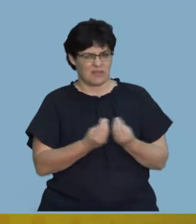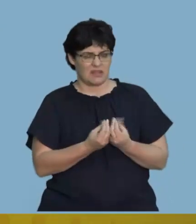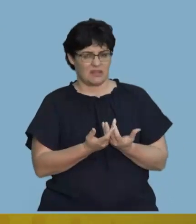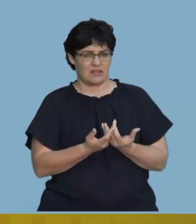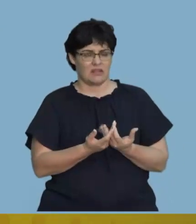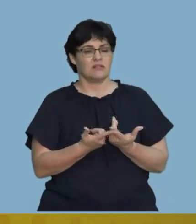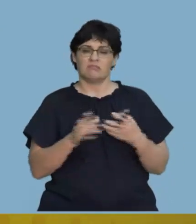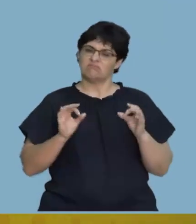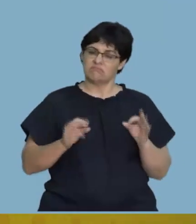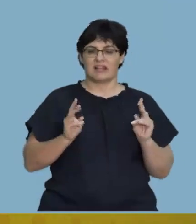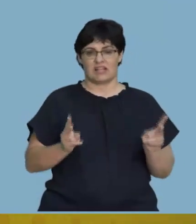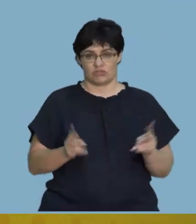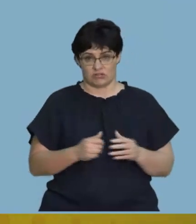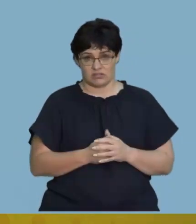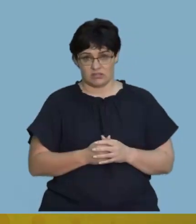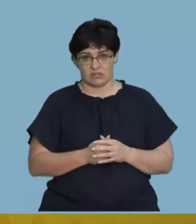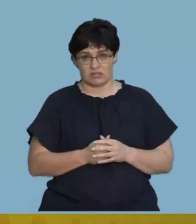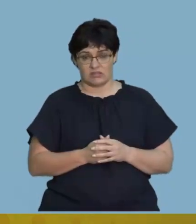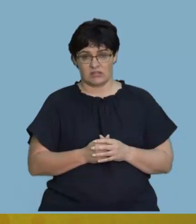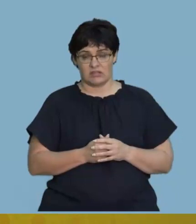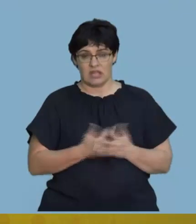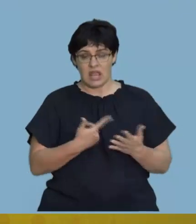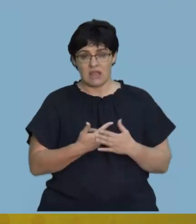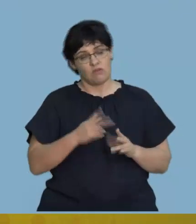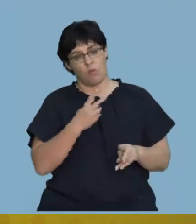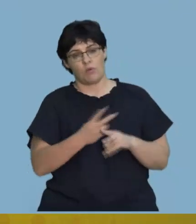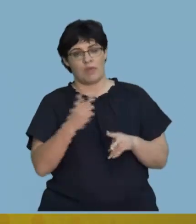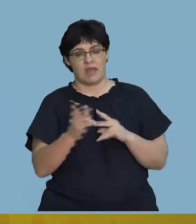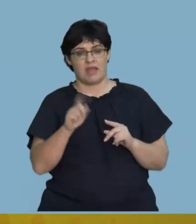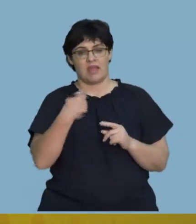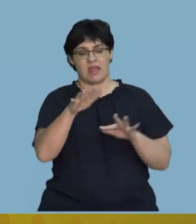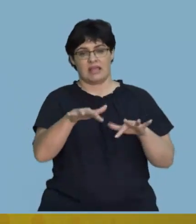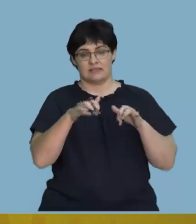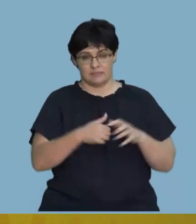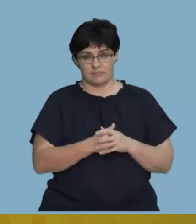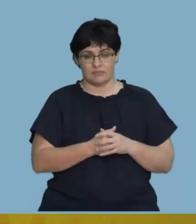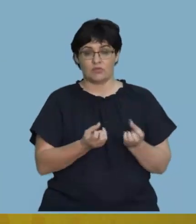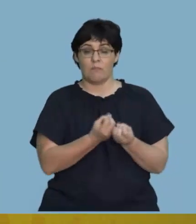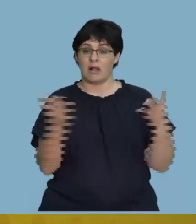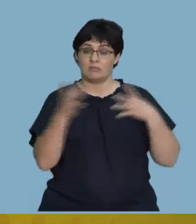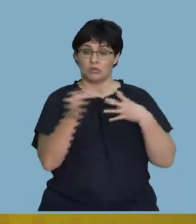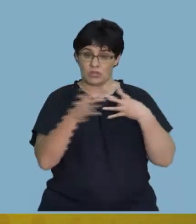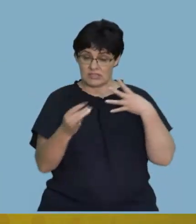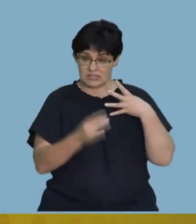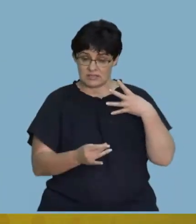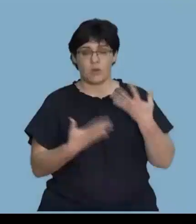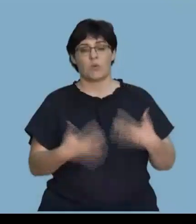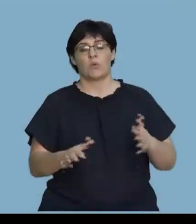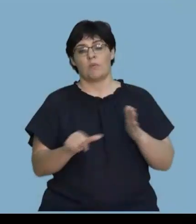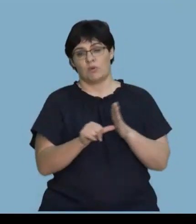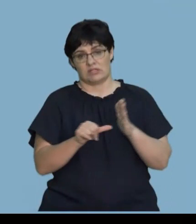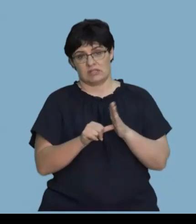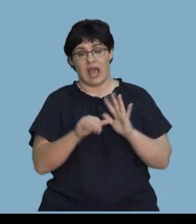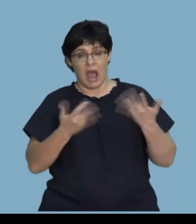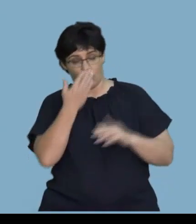is perfectly natural if you are preparing for an exam. So the multiple choice is very important